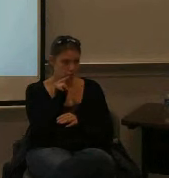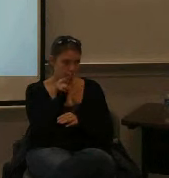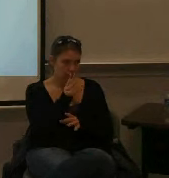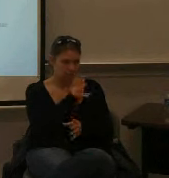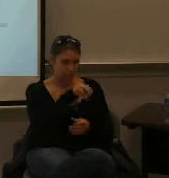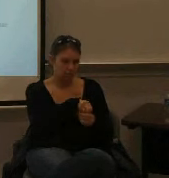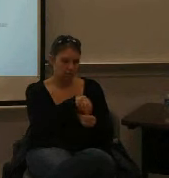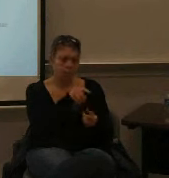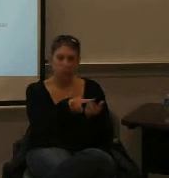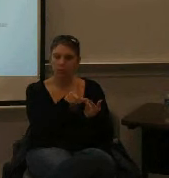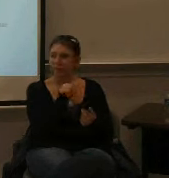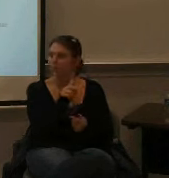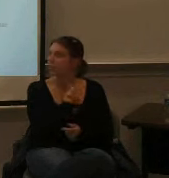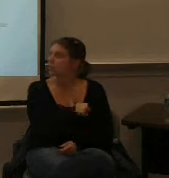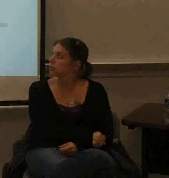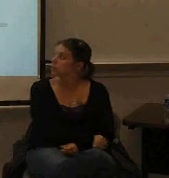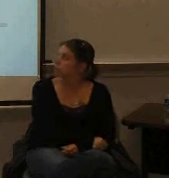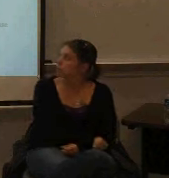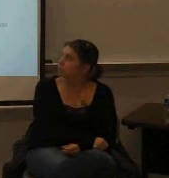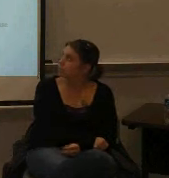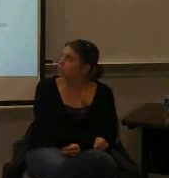lakes.